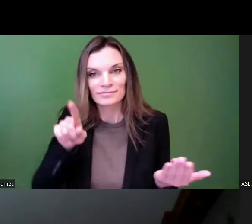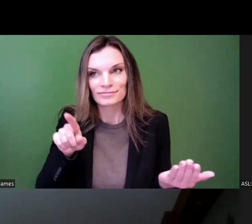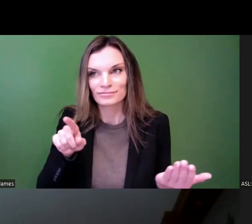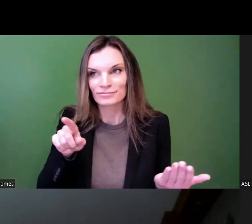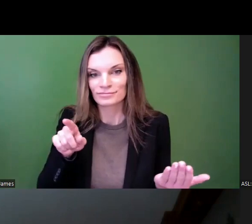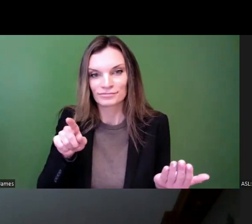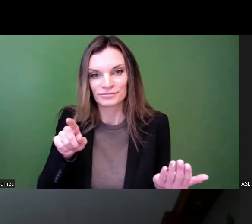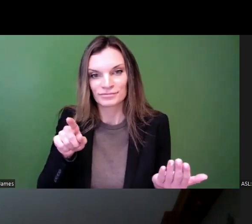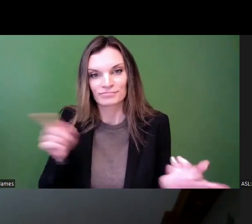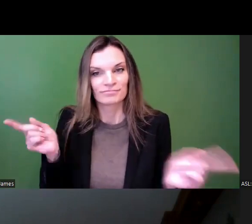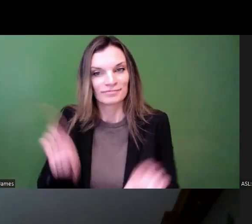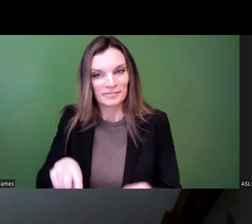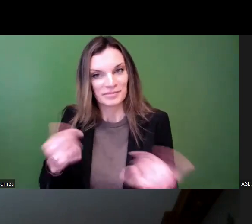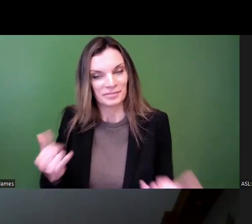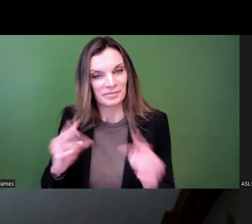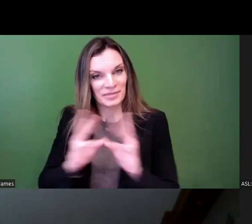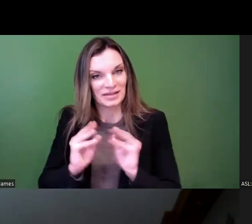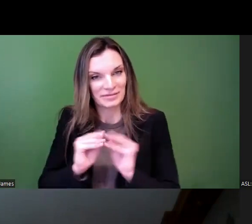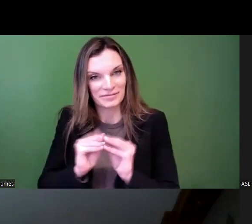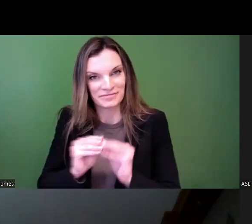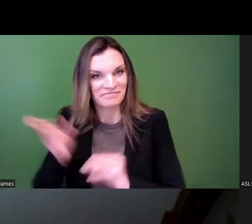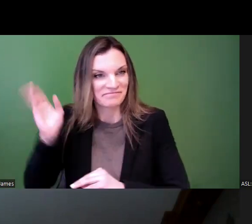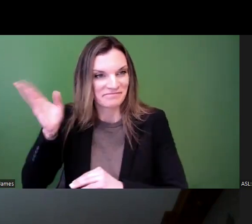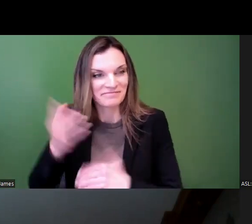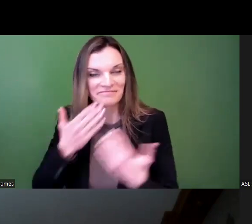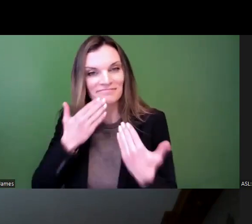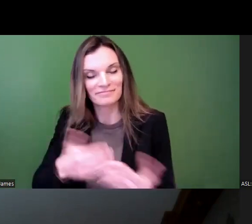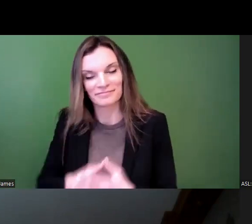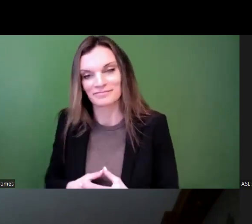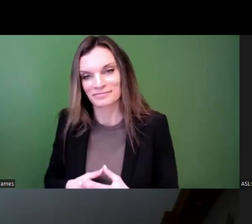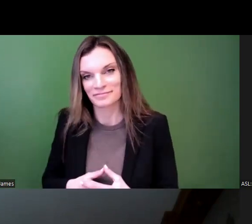out of their day to join us for this presentation today.